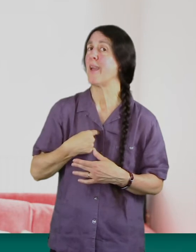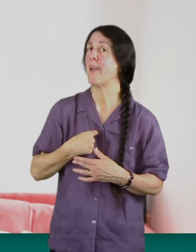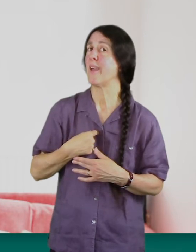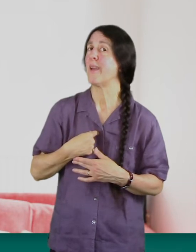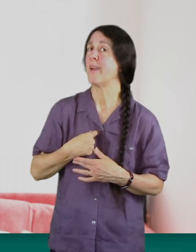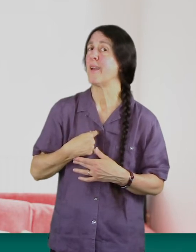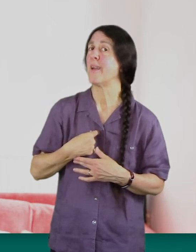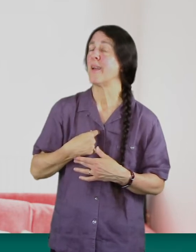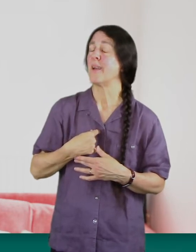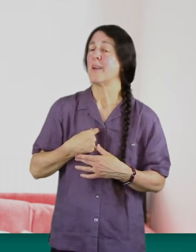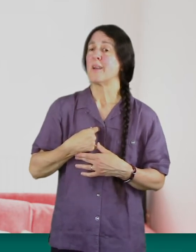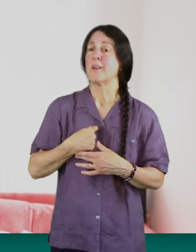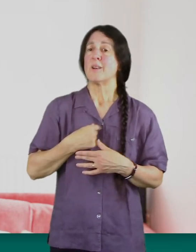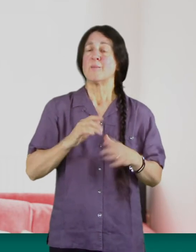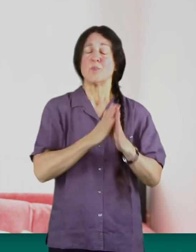passage.